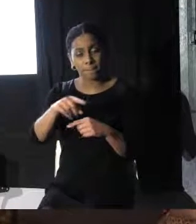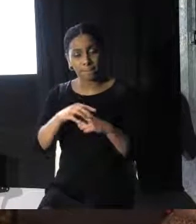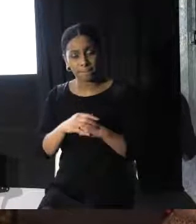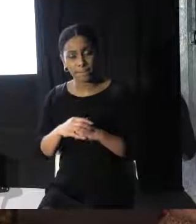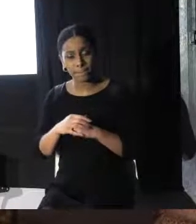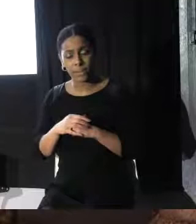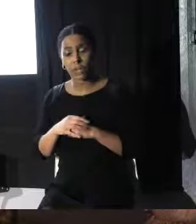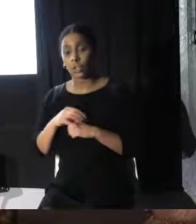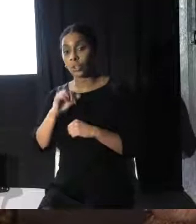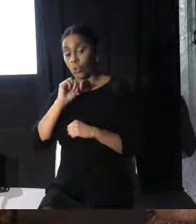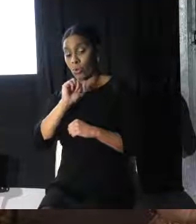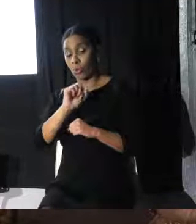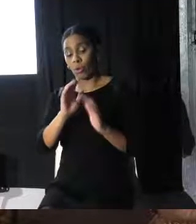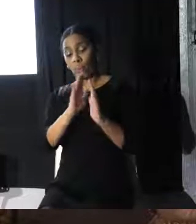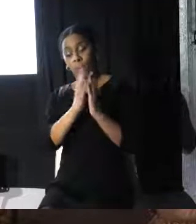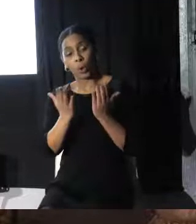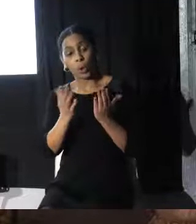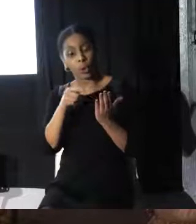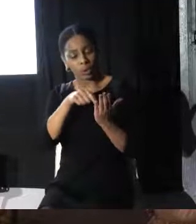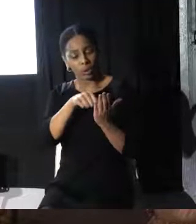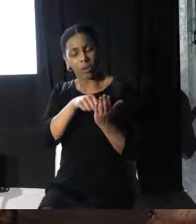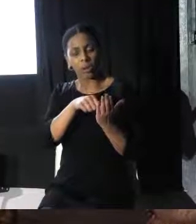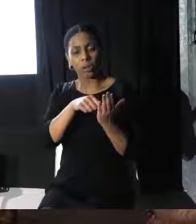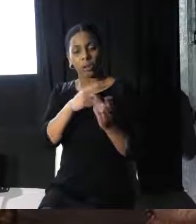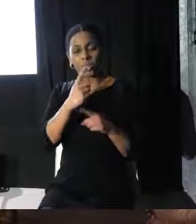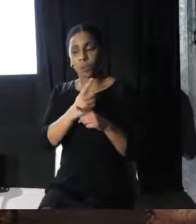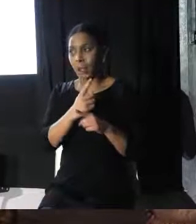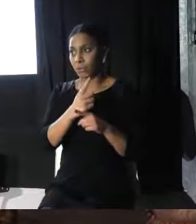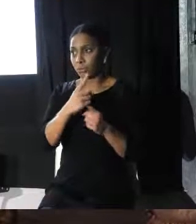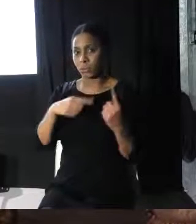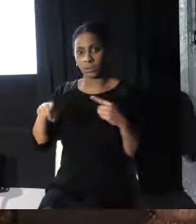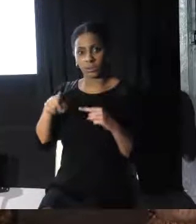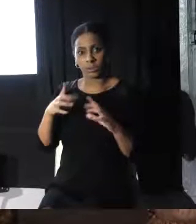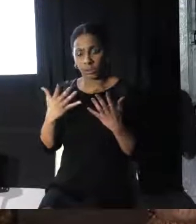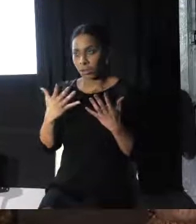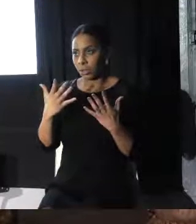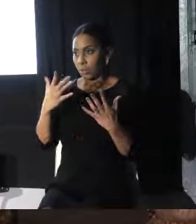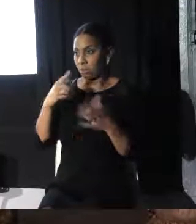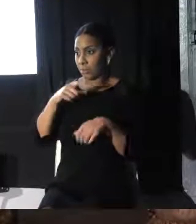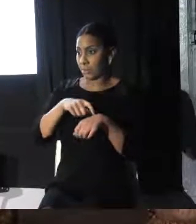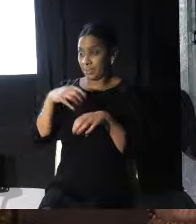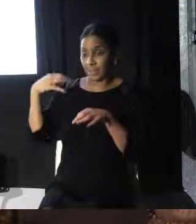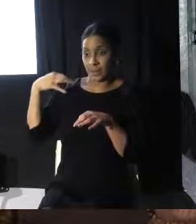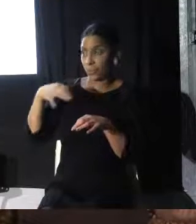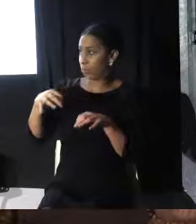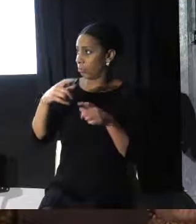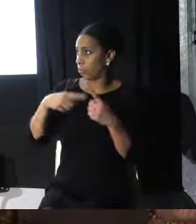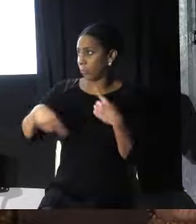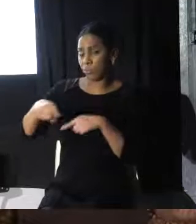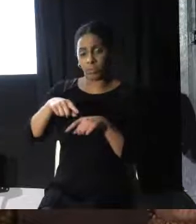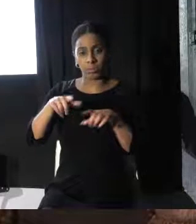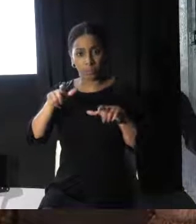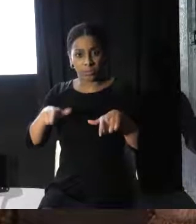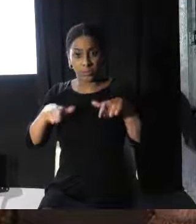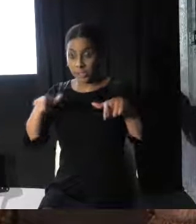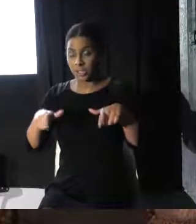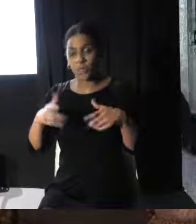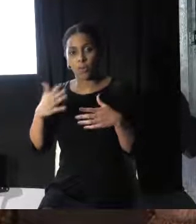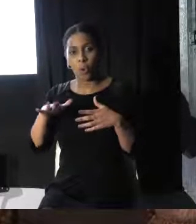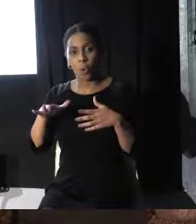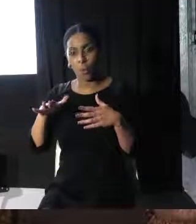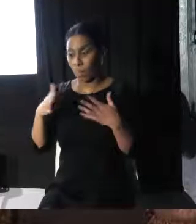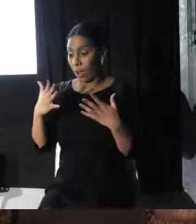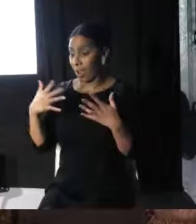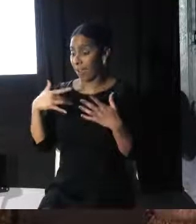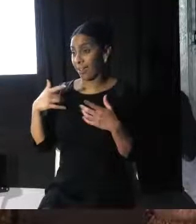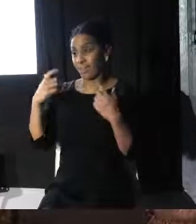to sound an alert to the uneven temporal sedimentations in which the imperial formations leave